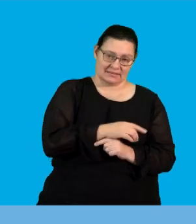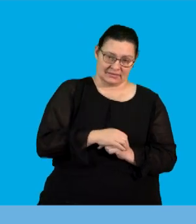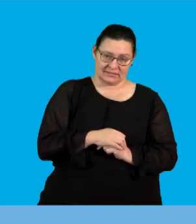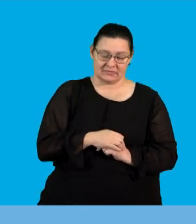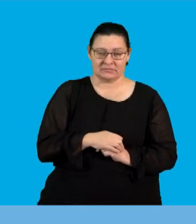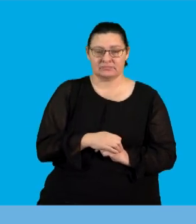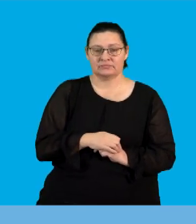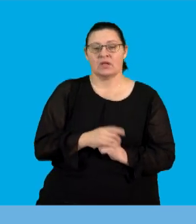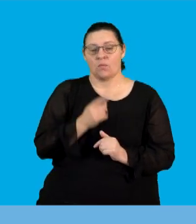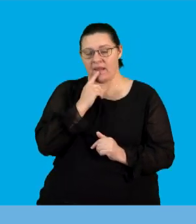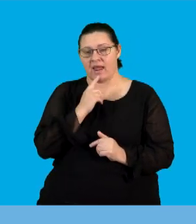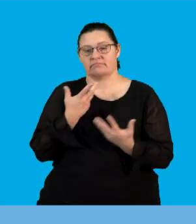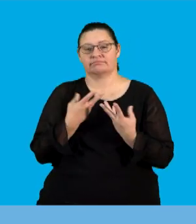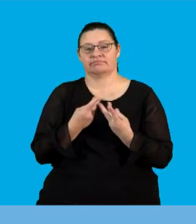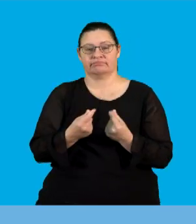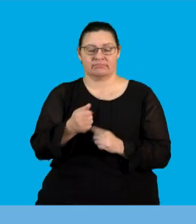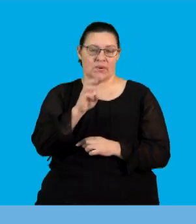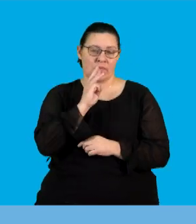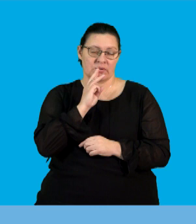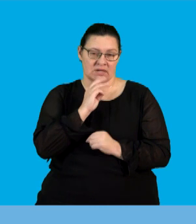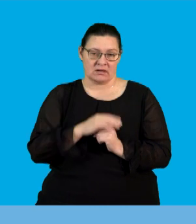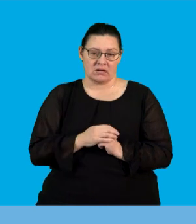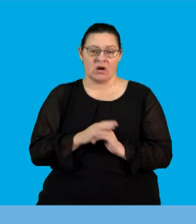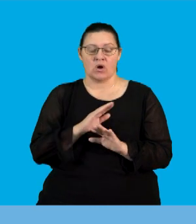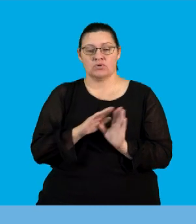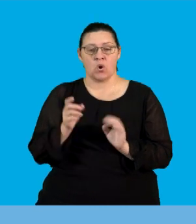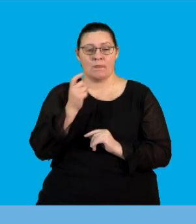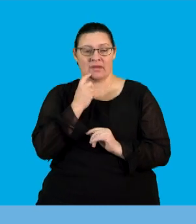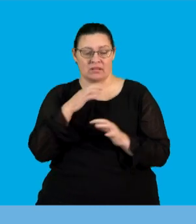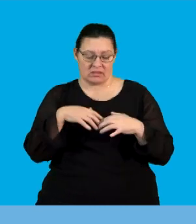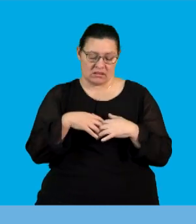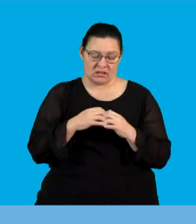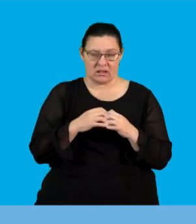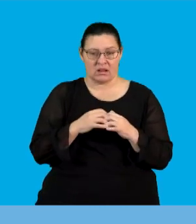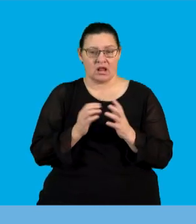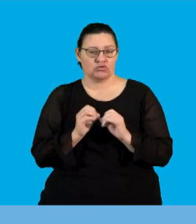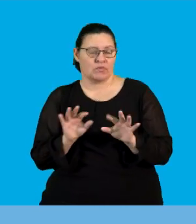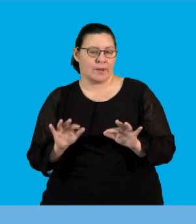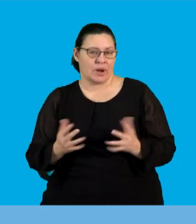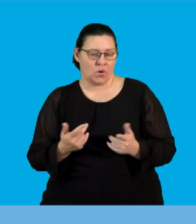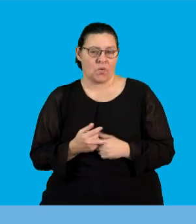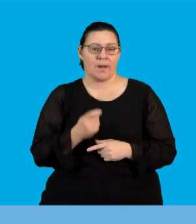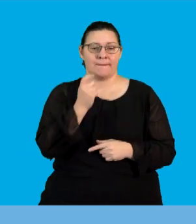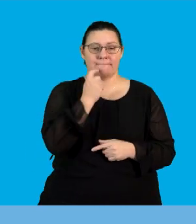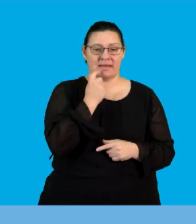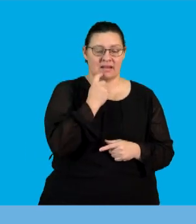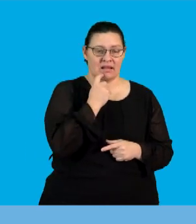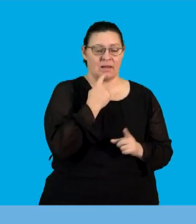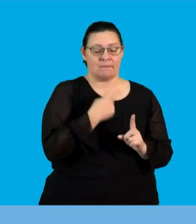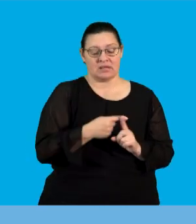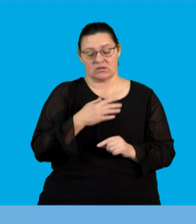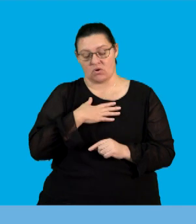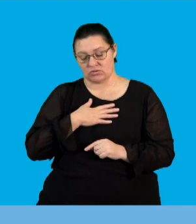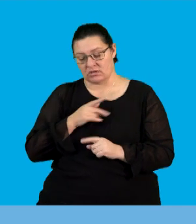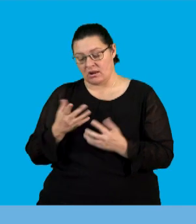acidic when they are dissolved in water. So how can a non-metal oxide be formed in general? So if a metal plus oxygen reacts to